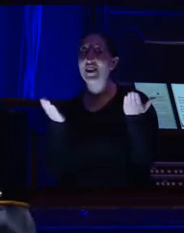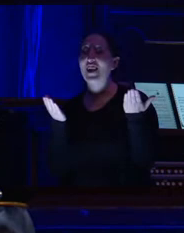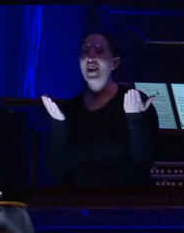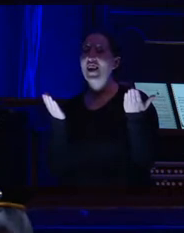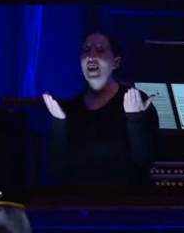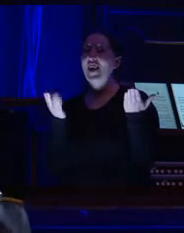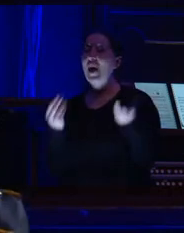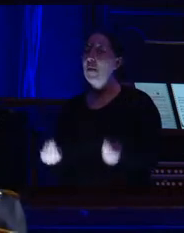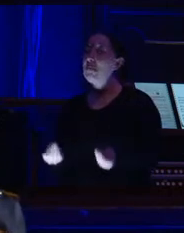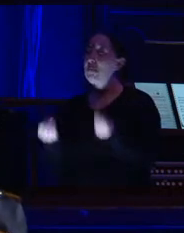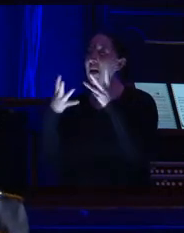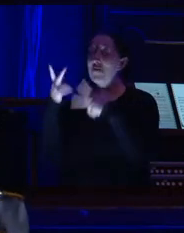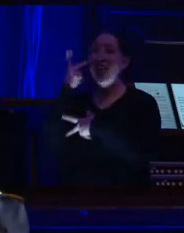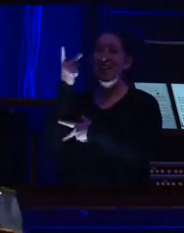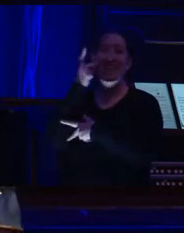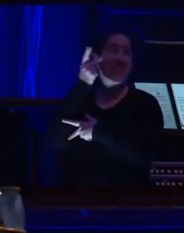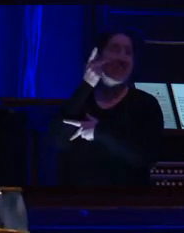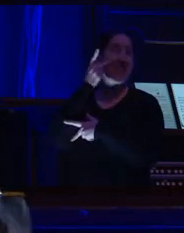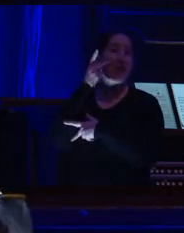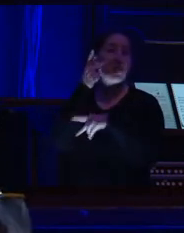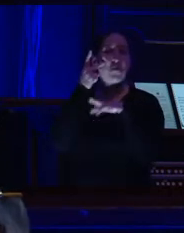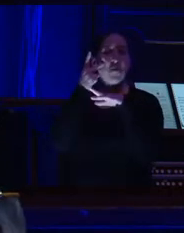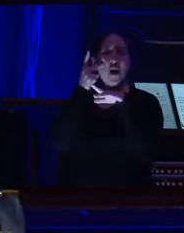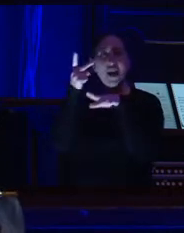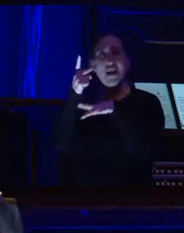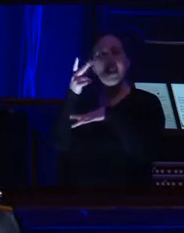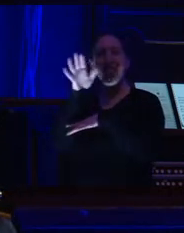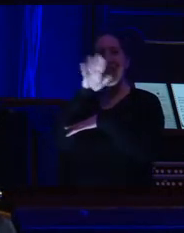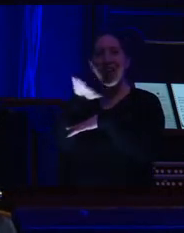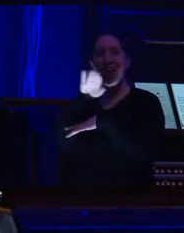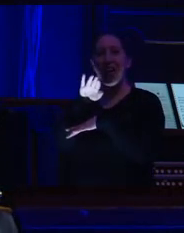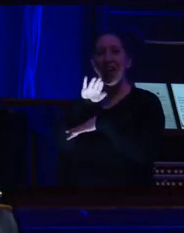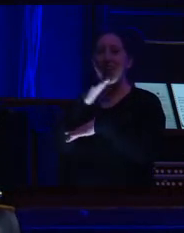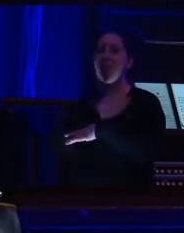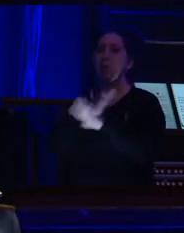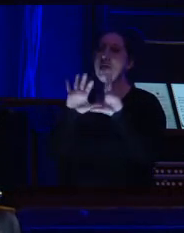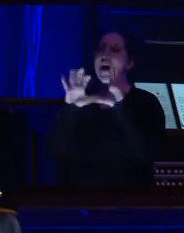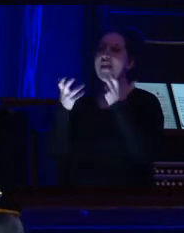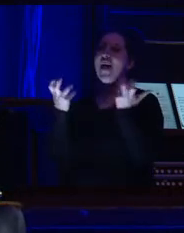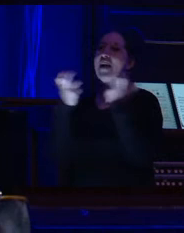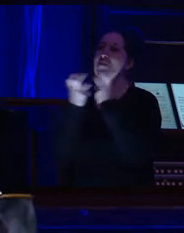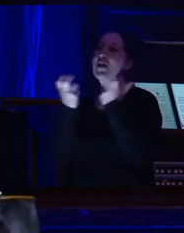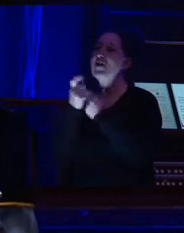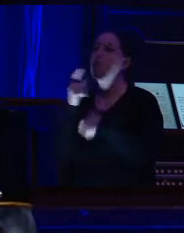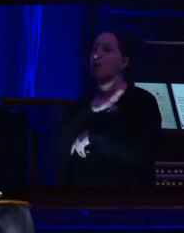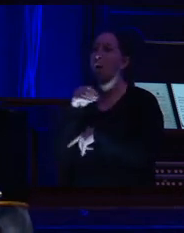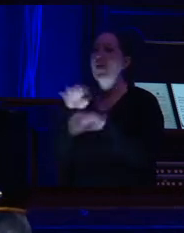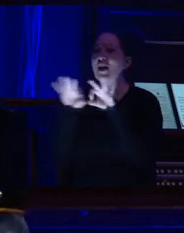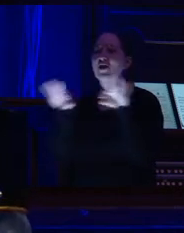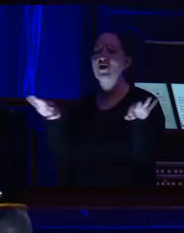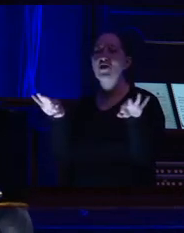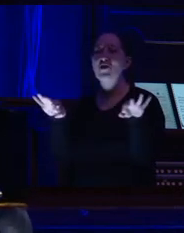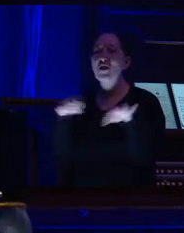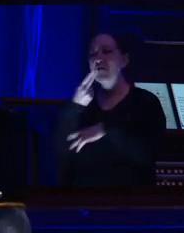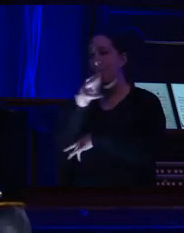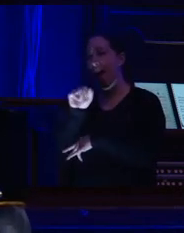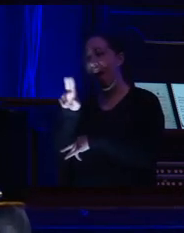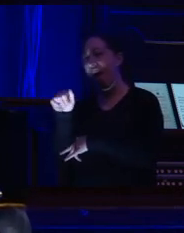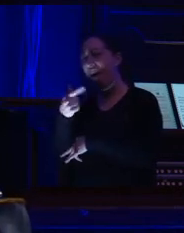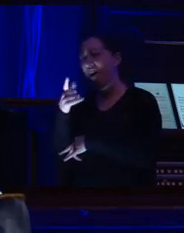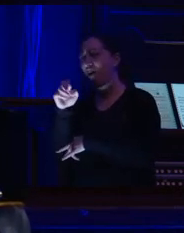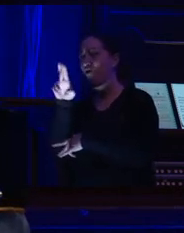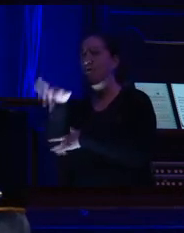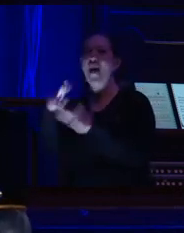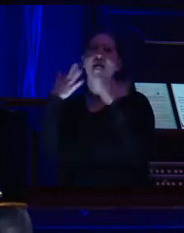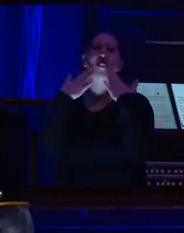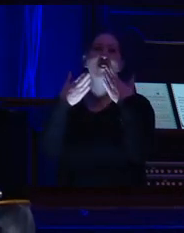a number of them, I could see them right there, and there are other ones. They were my classmates, and we all got our degrees from Hannah Holborn Gray.